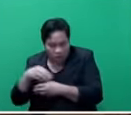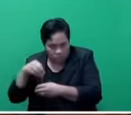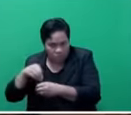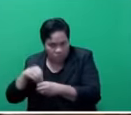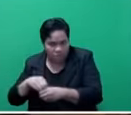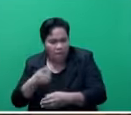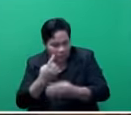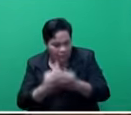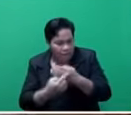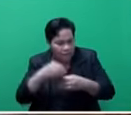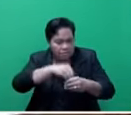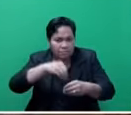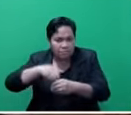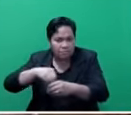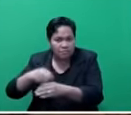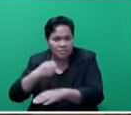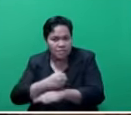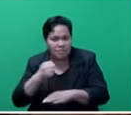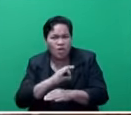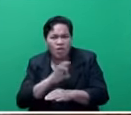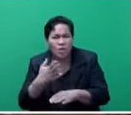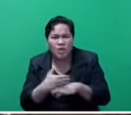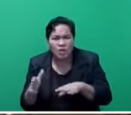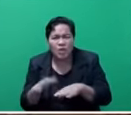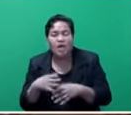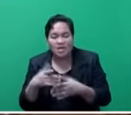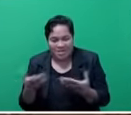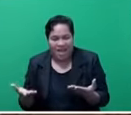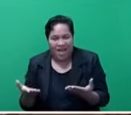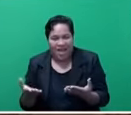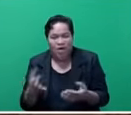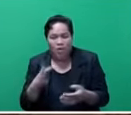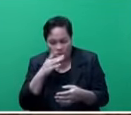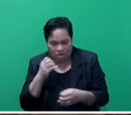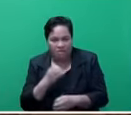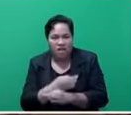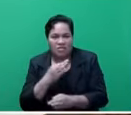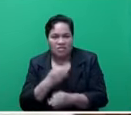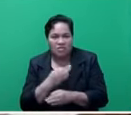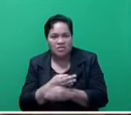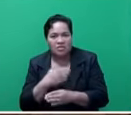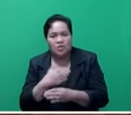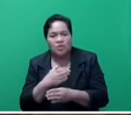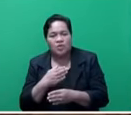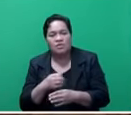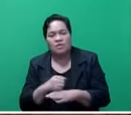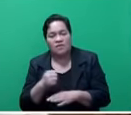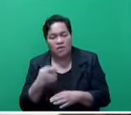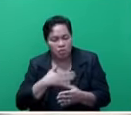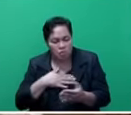all previous governments. It's not something new. It's a way, this is how we always function in terms of government. Now, just to